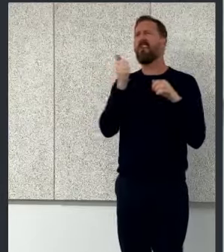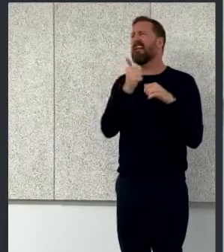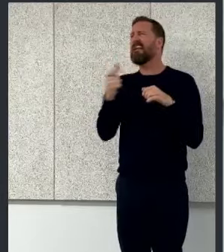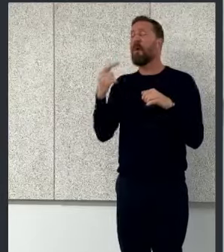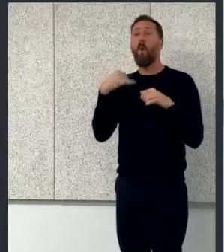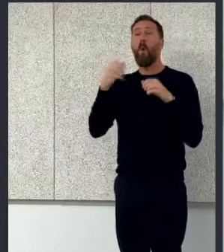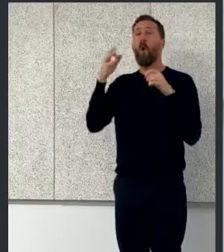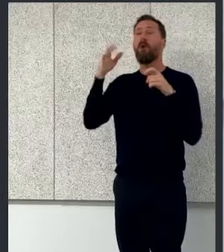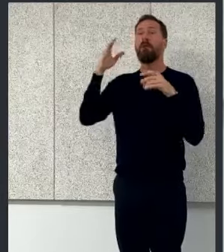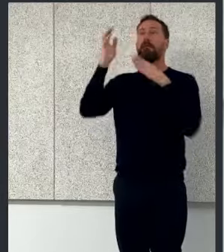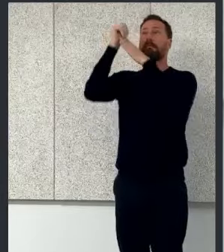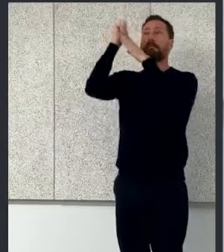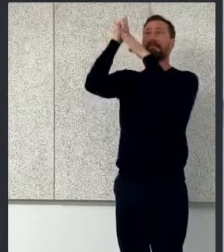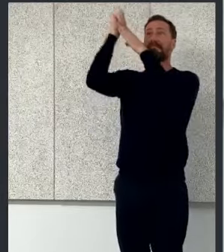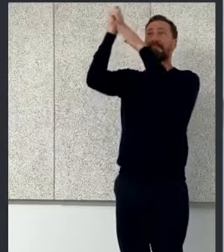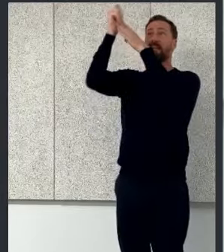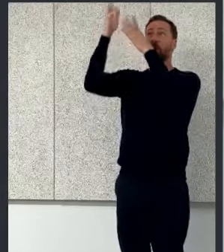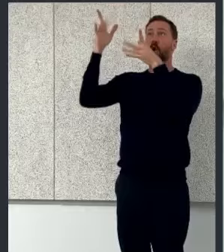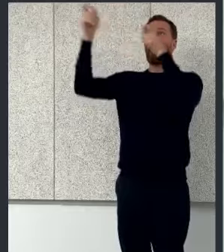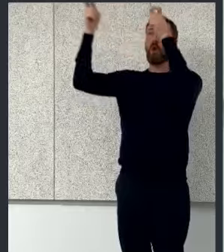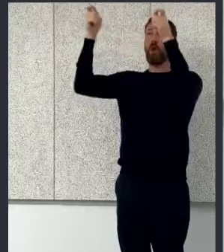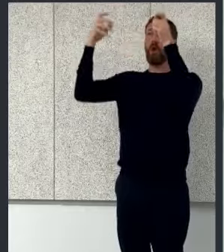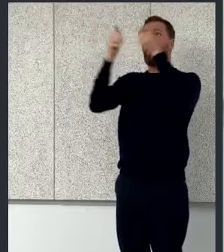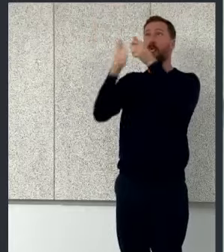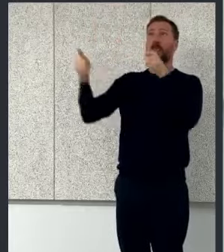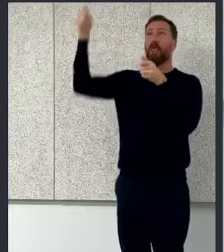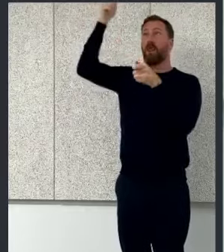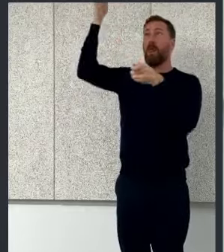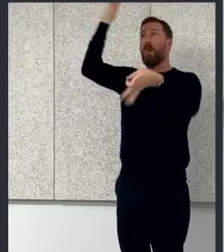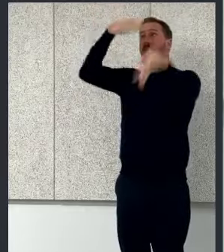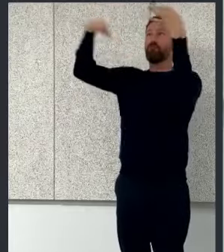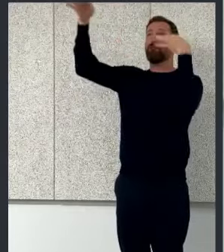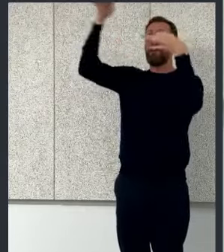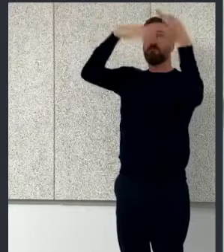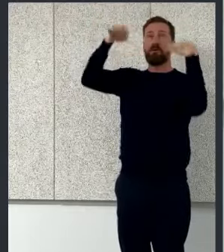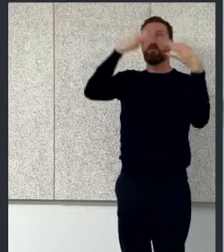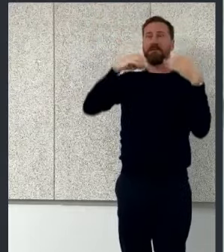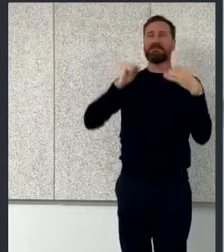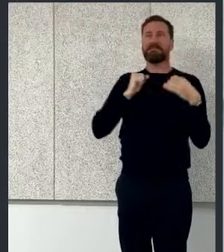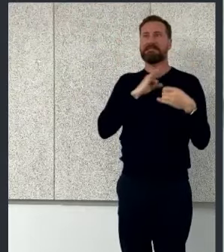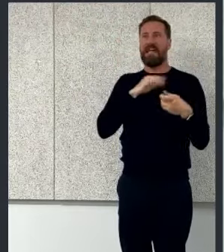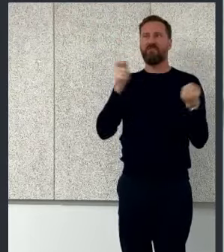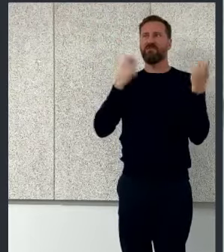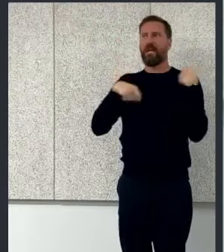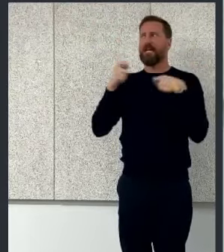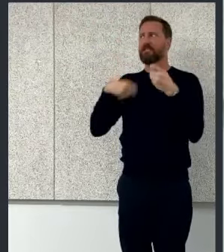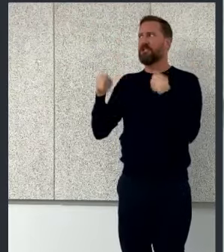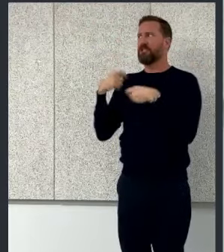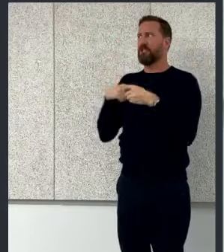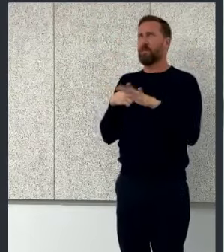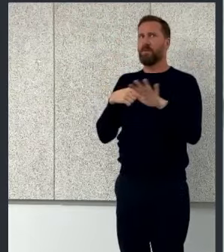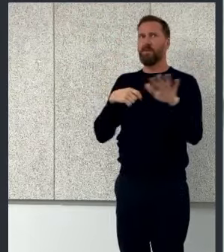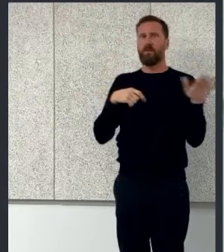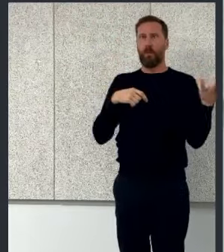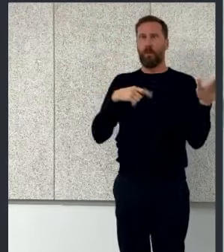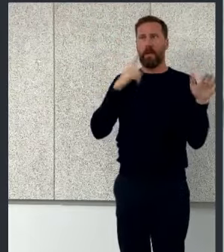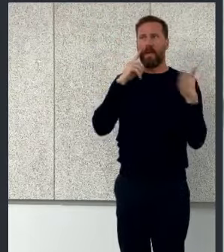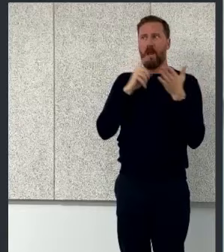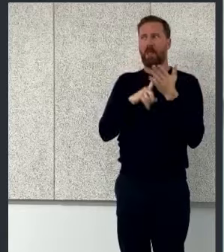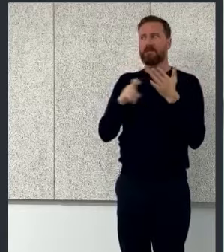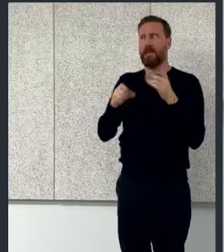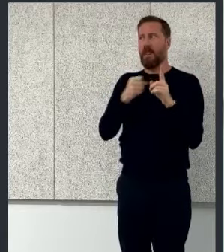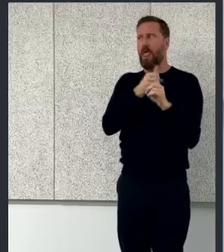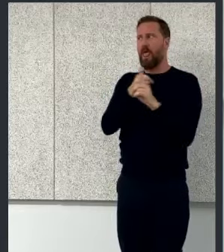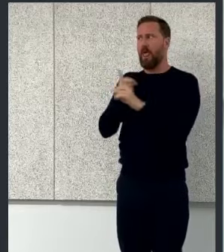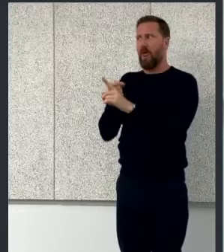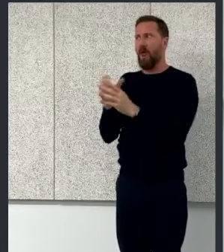change, leadership change and staff change. Those I think are like definitely trends that we can all acknowledge are affecting a lot of